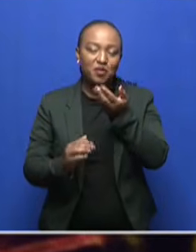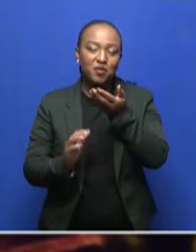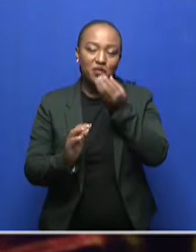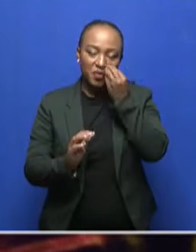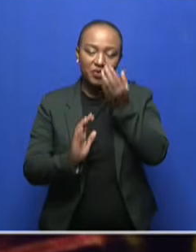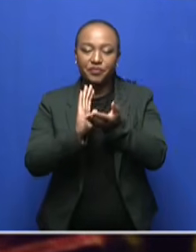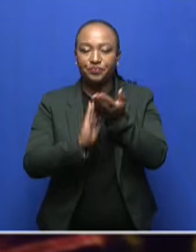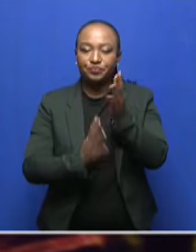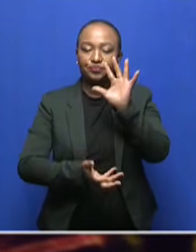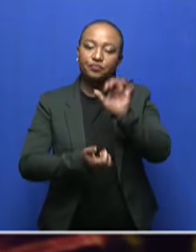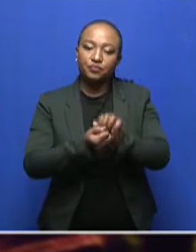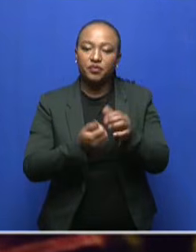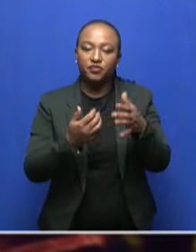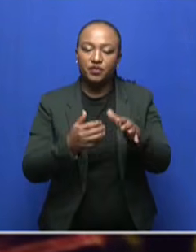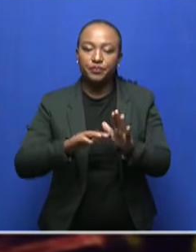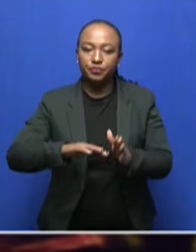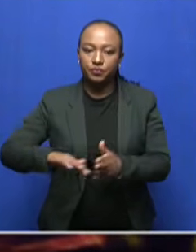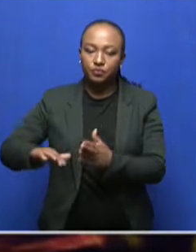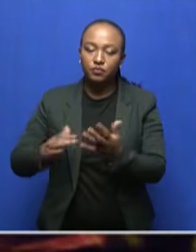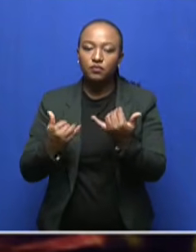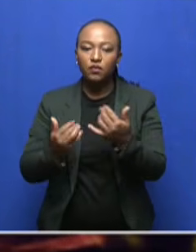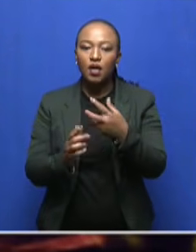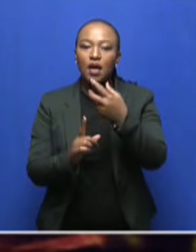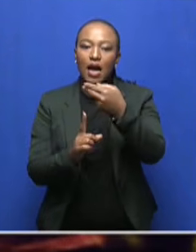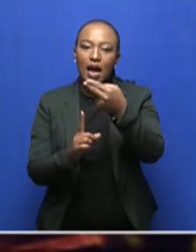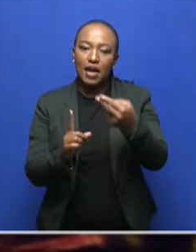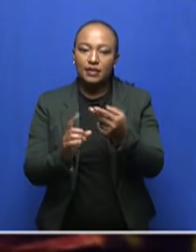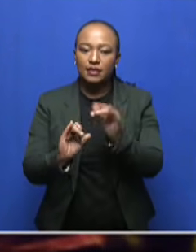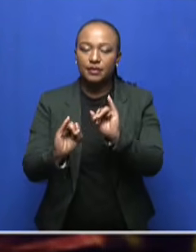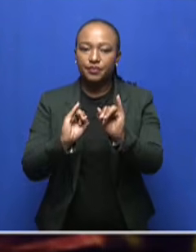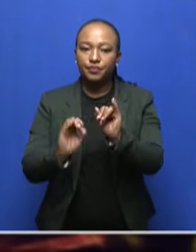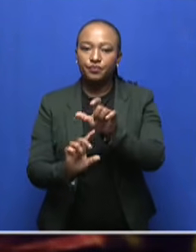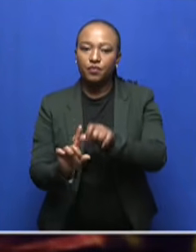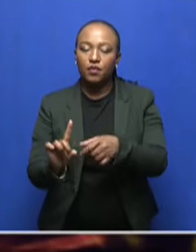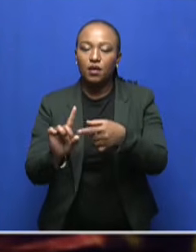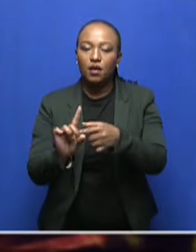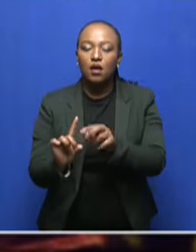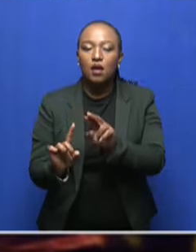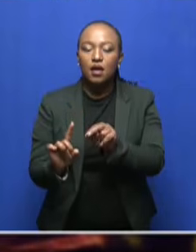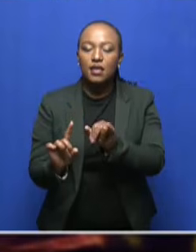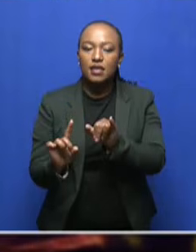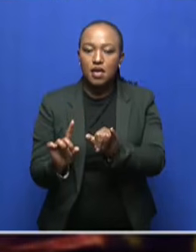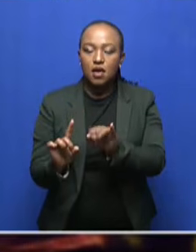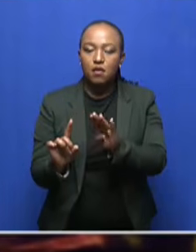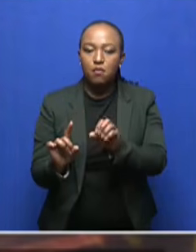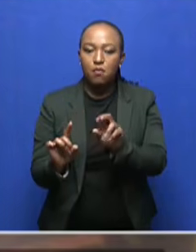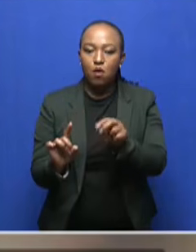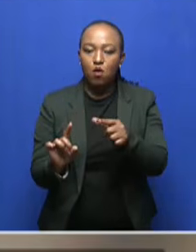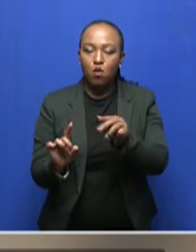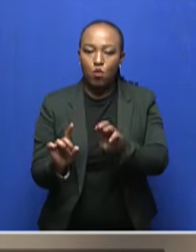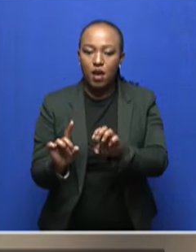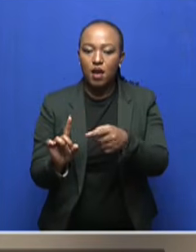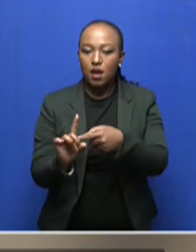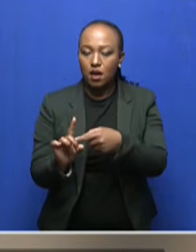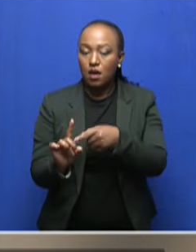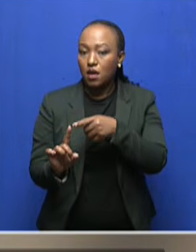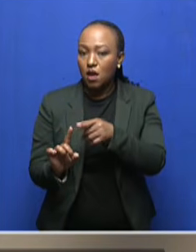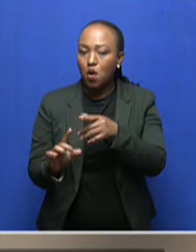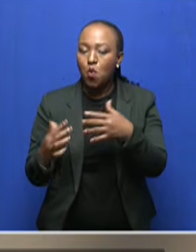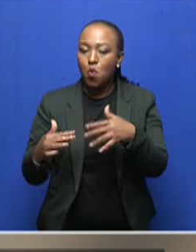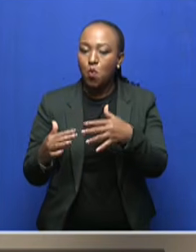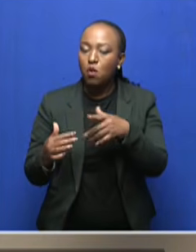Let's get into our next art chat. Ndi Bongwe, as the founder of Store in Canvas, it's where she produces quality satin,